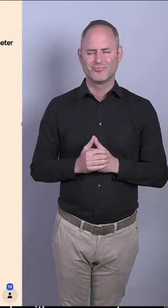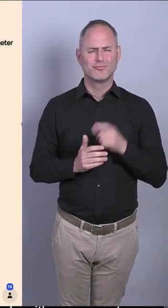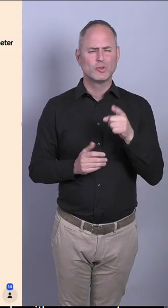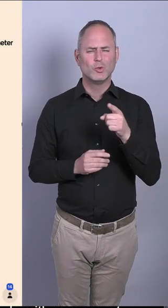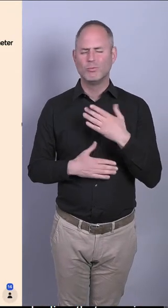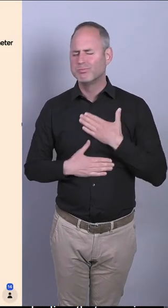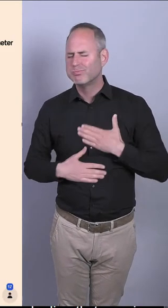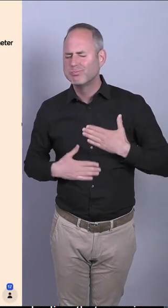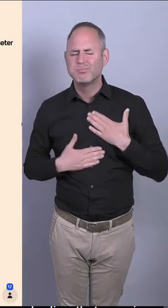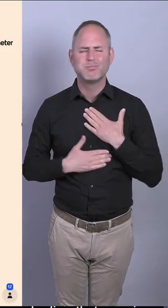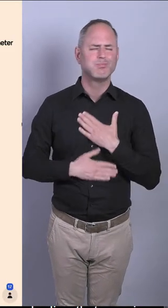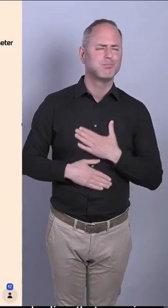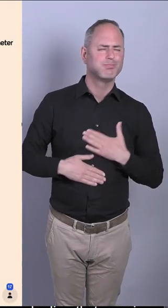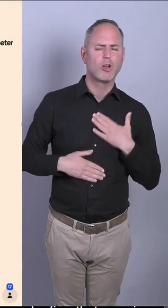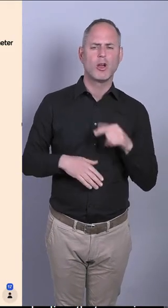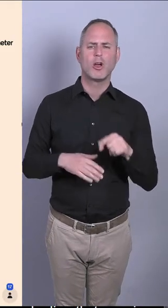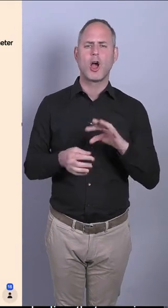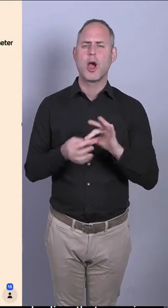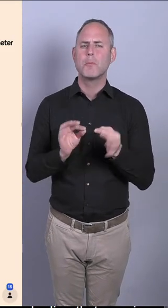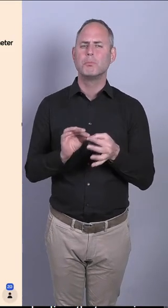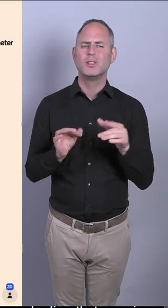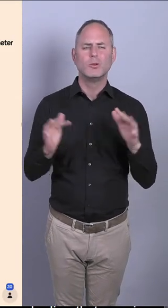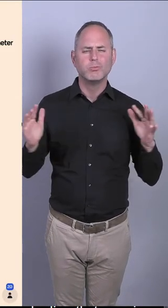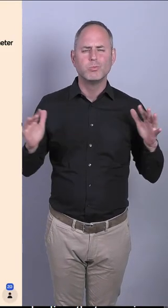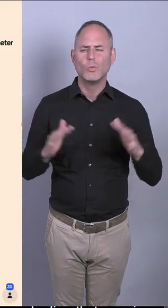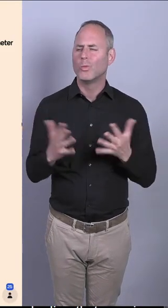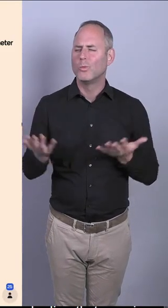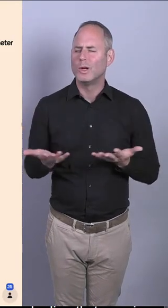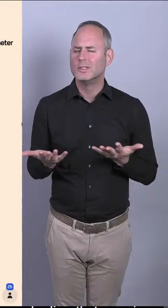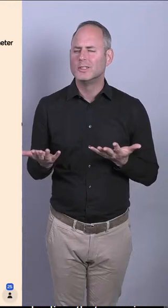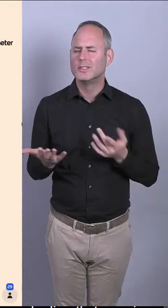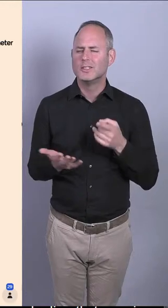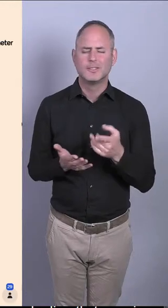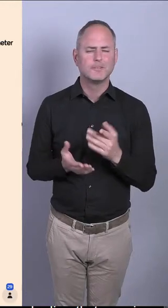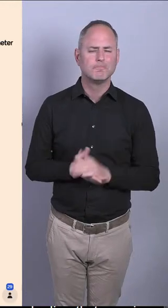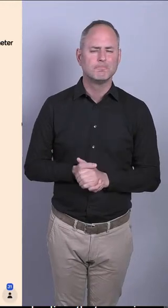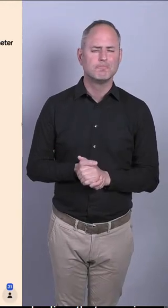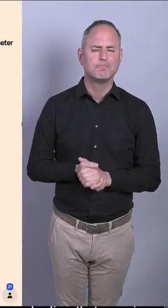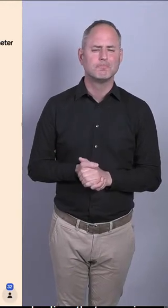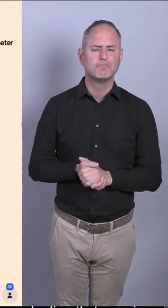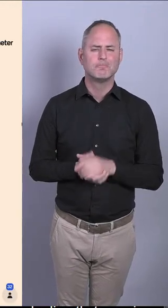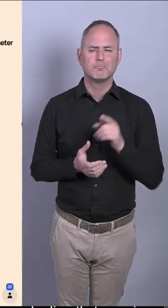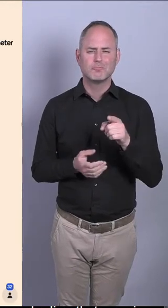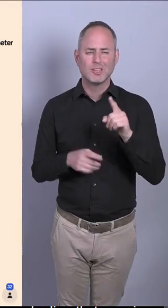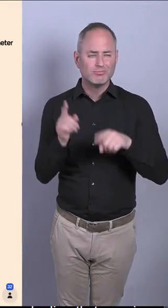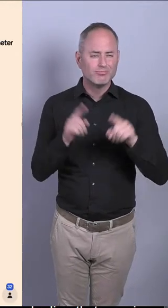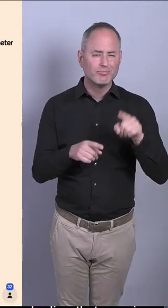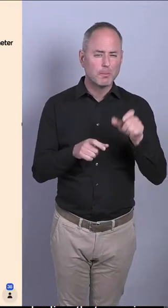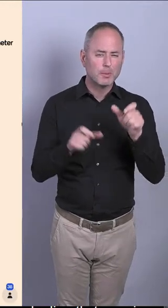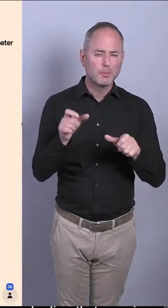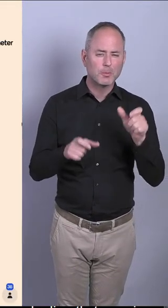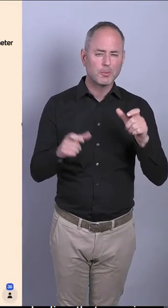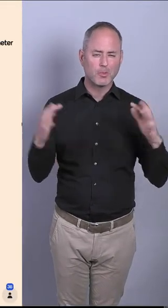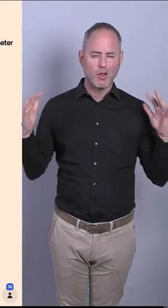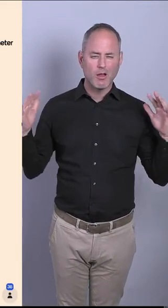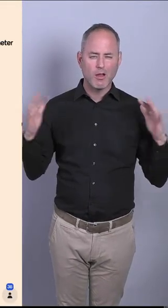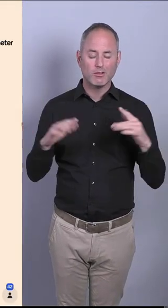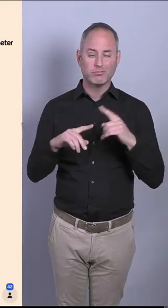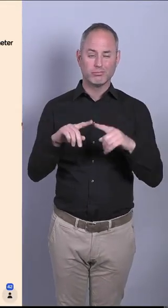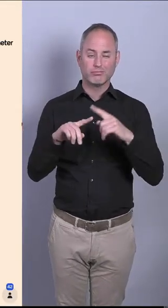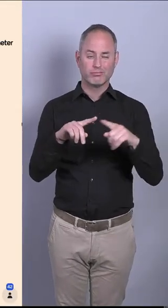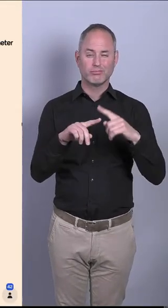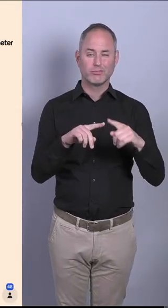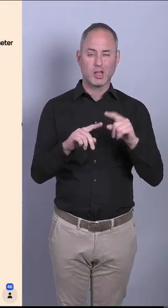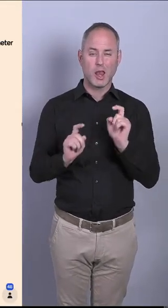to meeting the athletes, to having new contacts, to sports, to people, inclusion. Oh, wow, you've got so